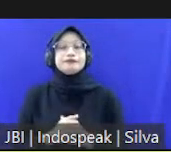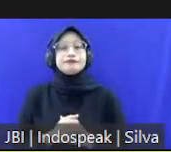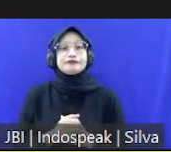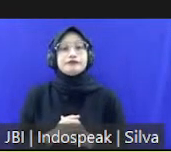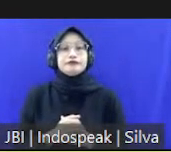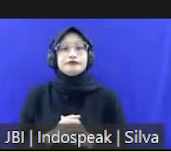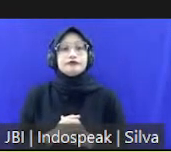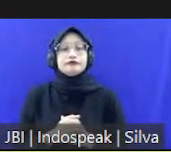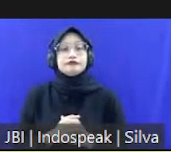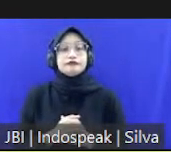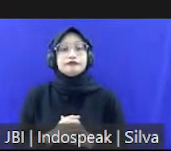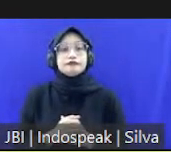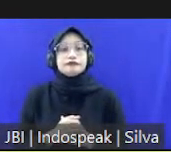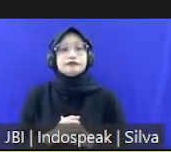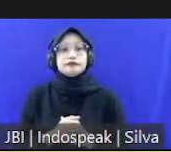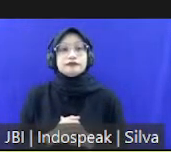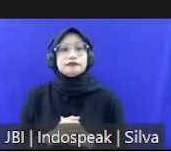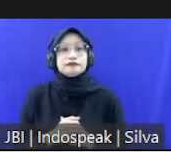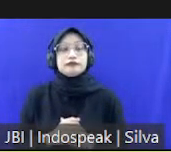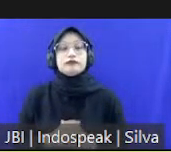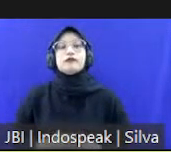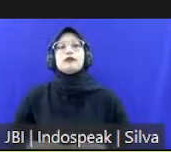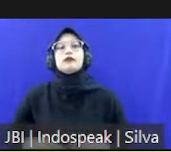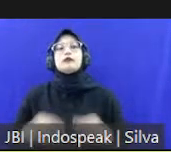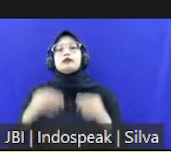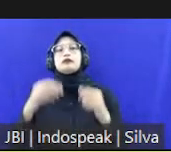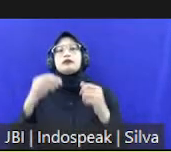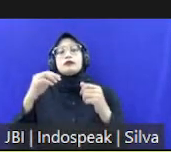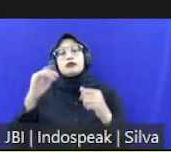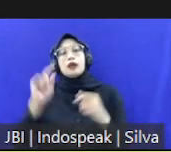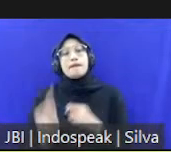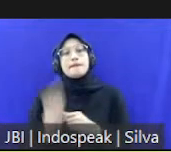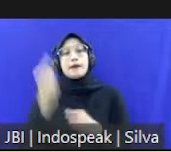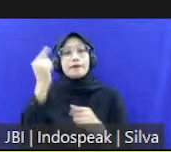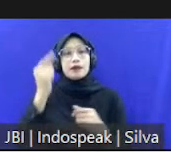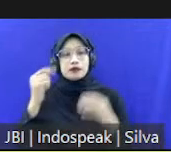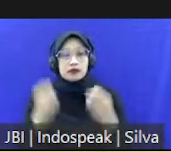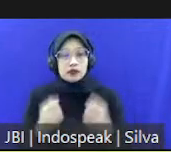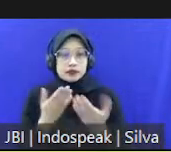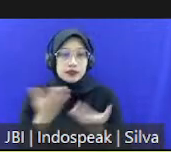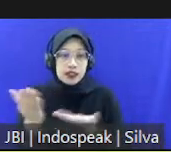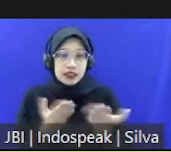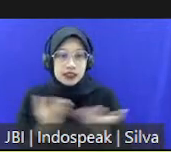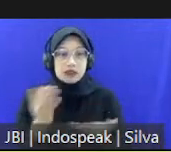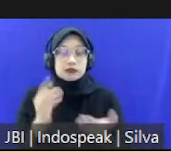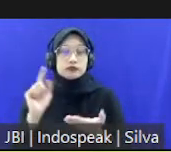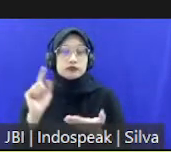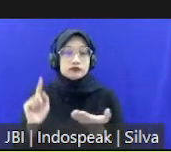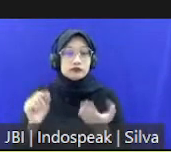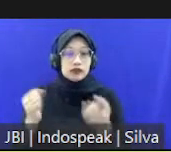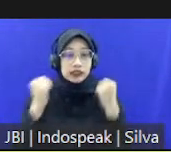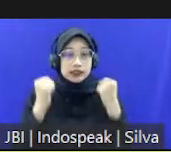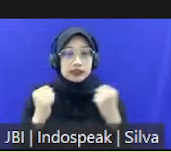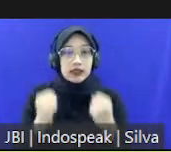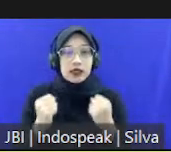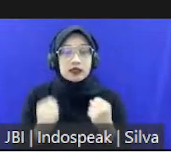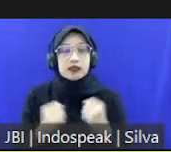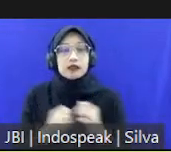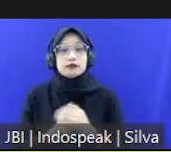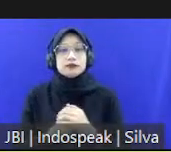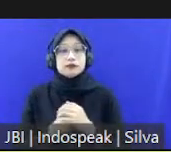the most equitable, efficient, and effective strategy to enhance population health. It will